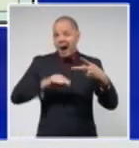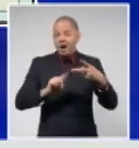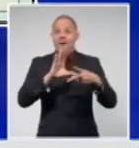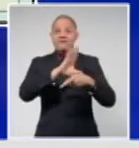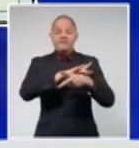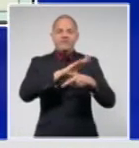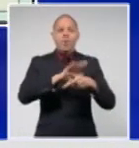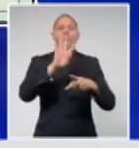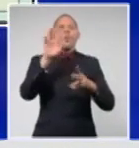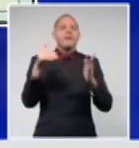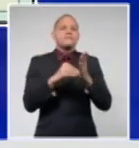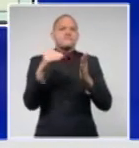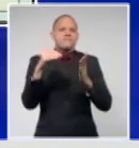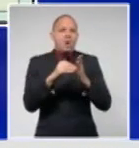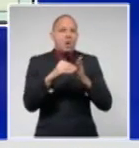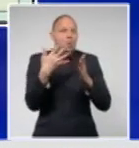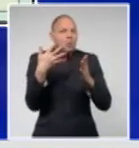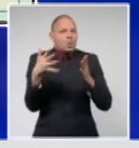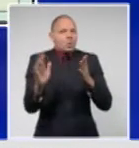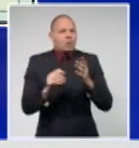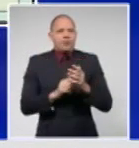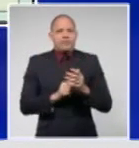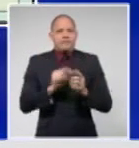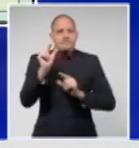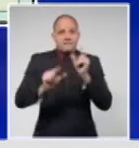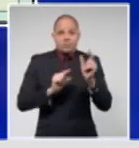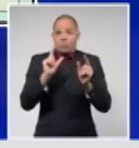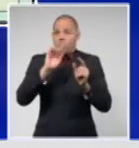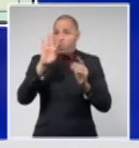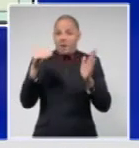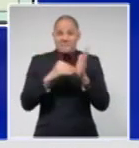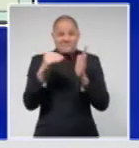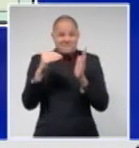4,465,863 cases. Then Brazil with